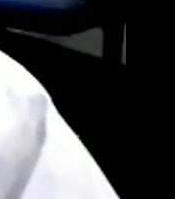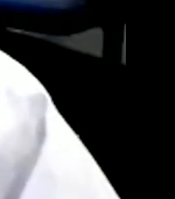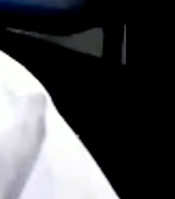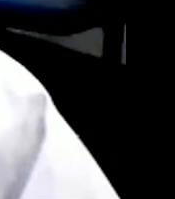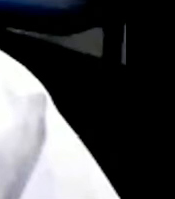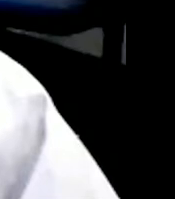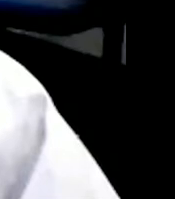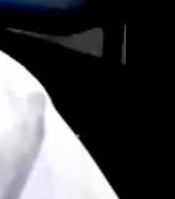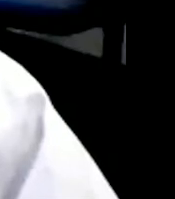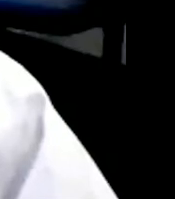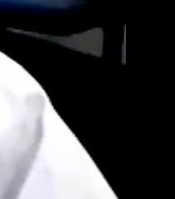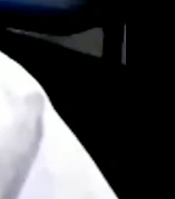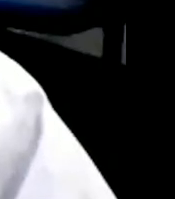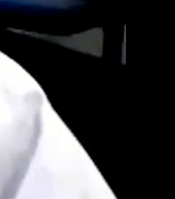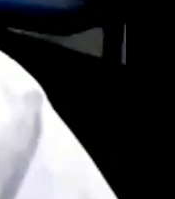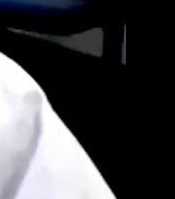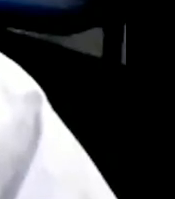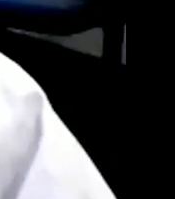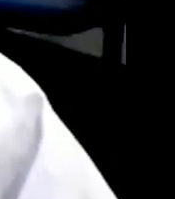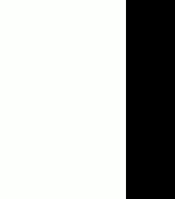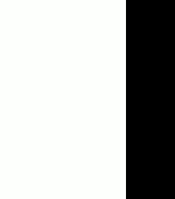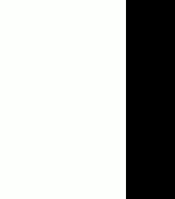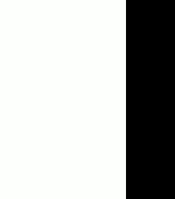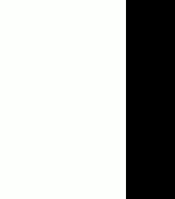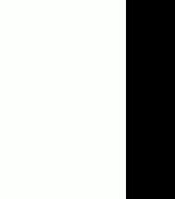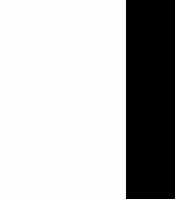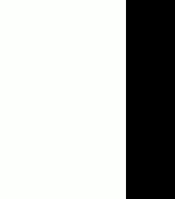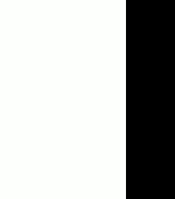Dr. Oscar Ramos, Dean of Instruction.